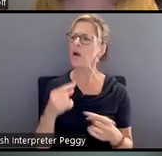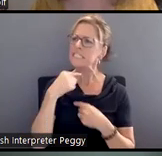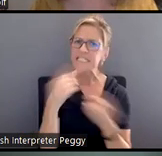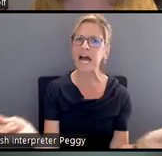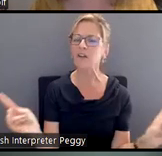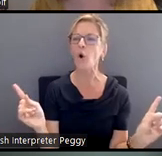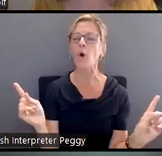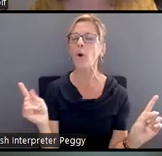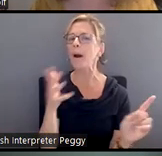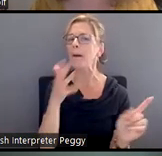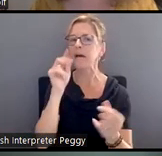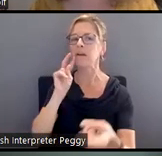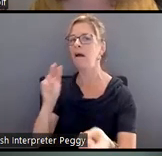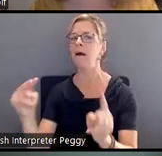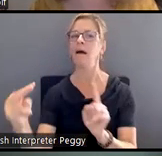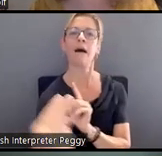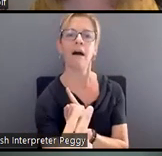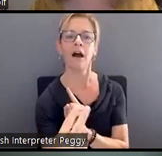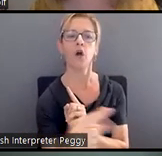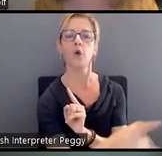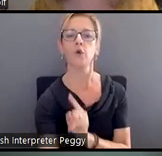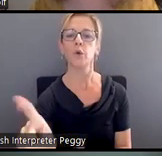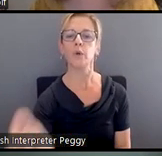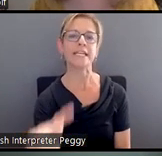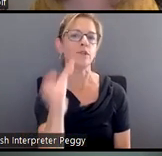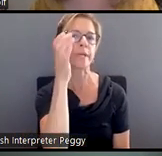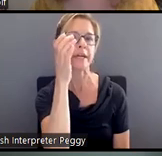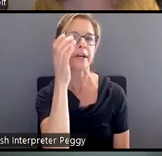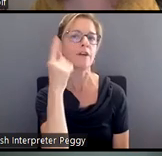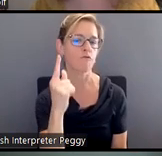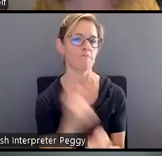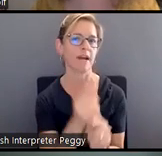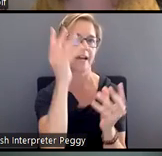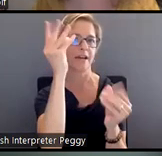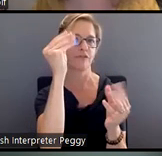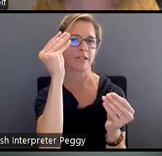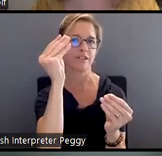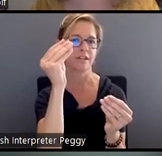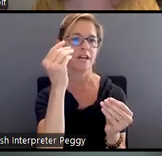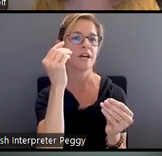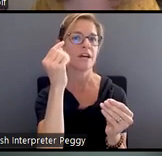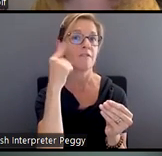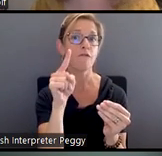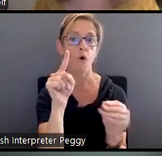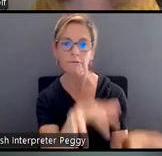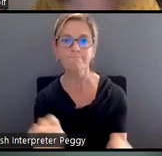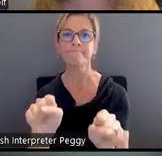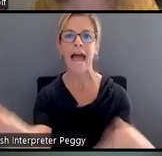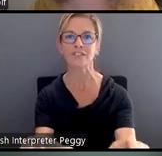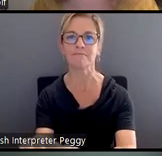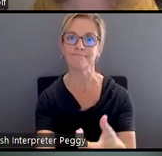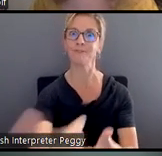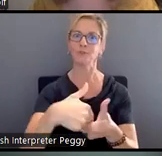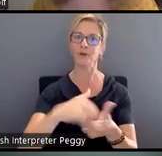what do you need to hear in order to get the information that you need to take action? A long time ago,